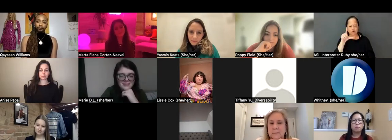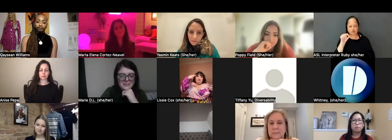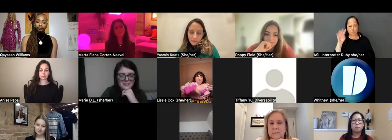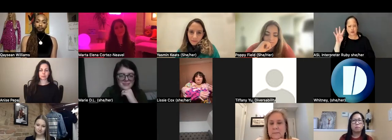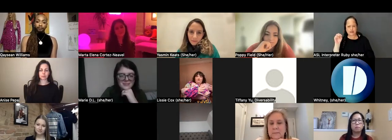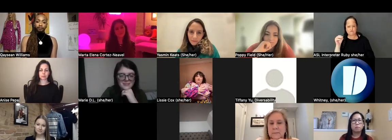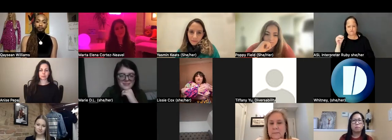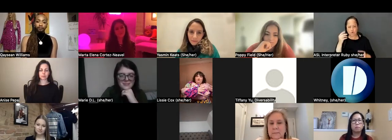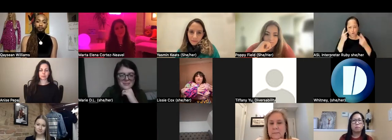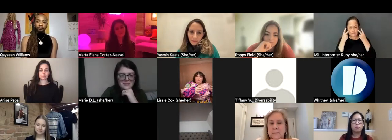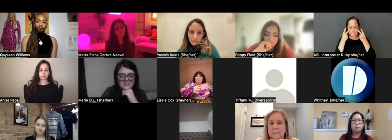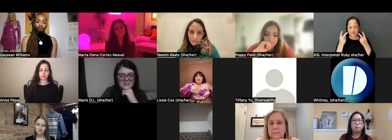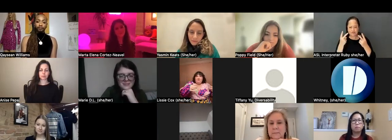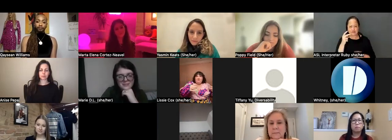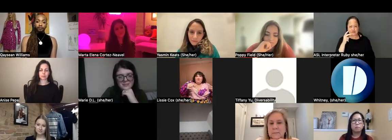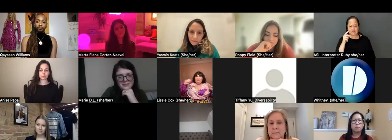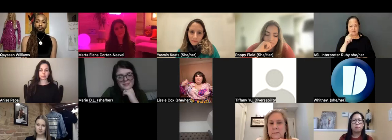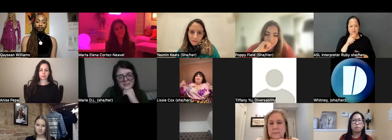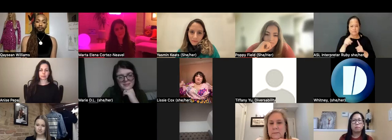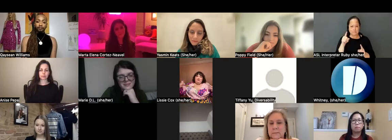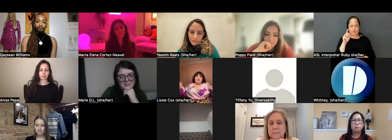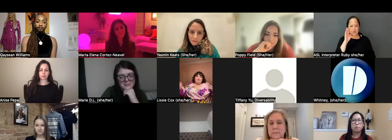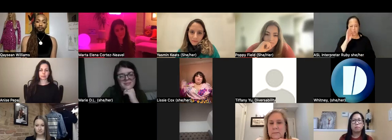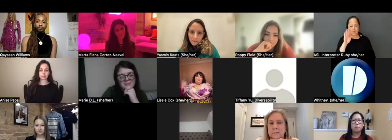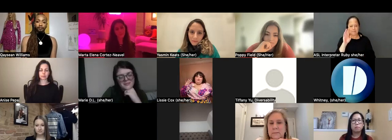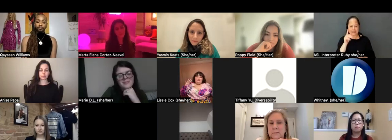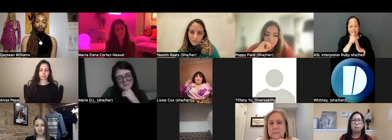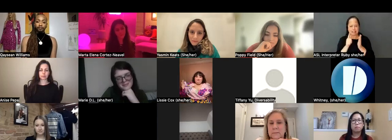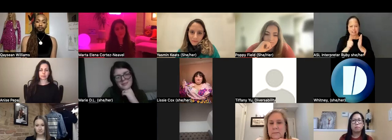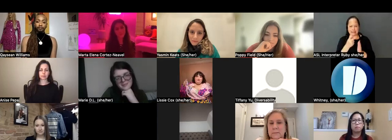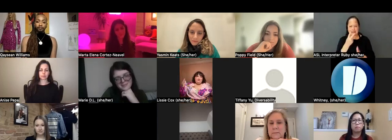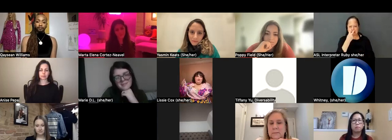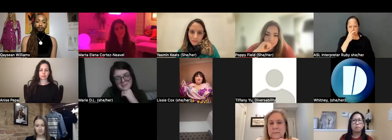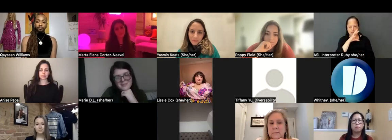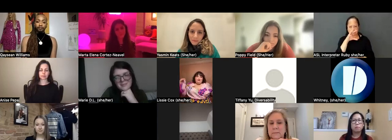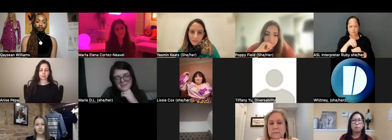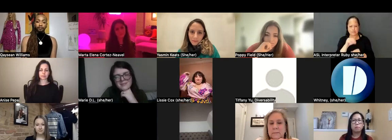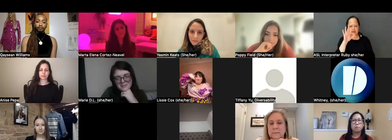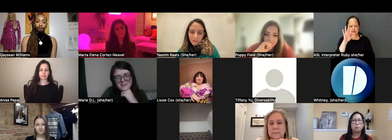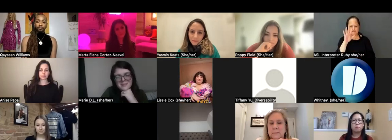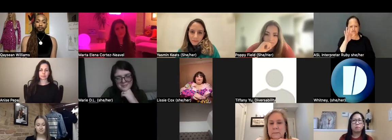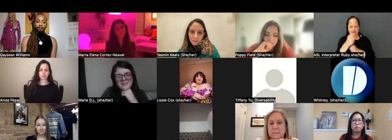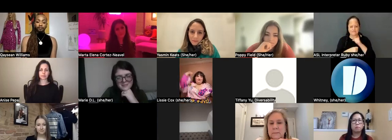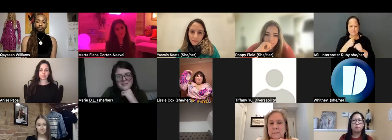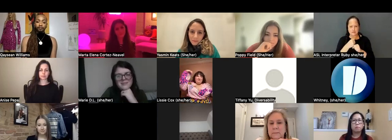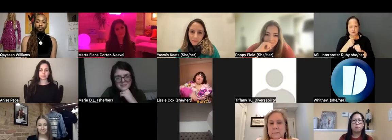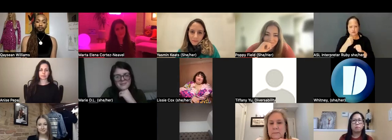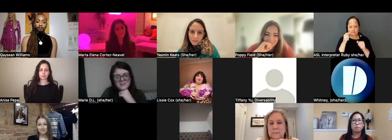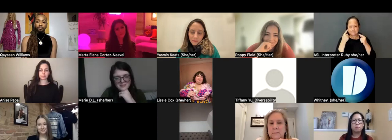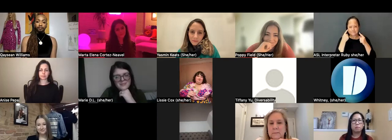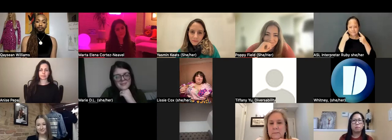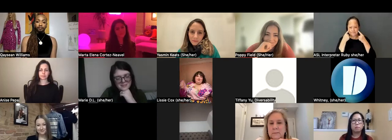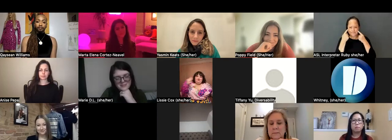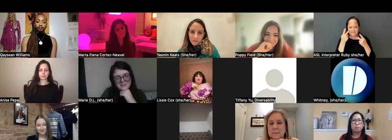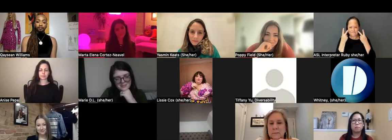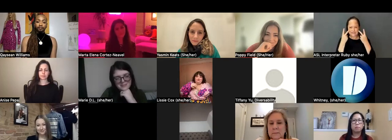like super, but I will be legally blind within probably 5 years. So it's a slip, it's going down quick. I